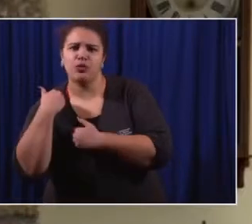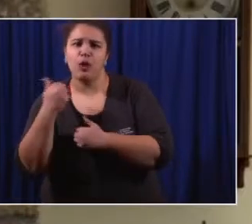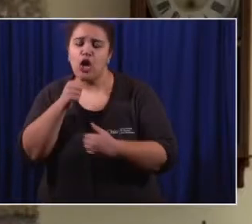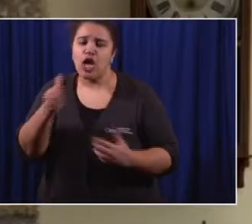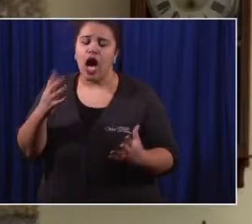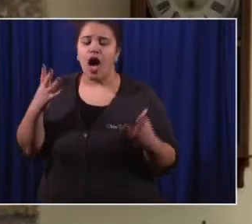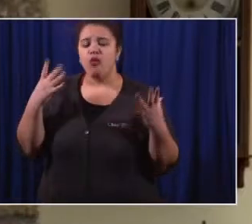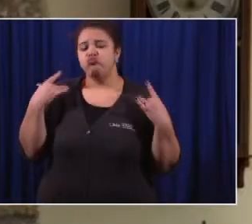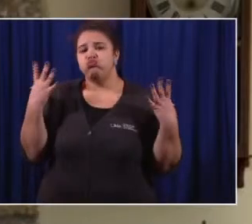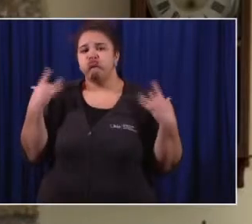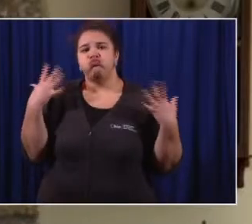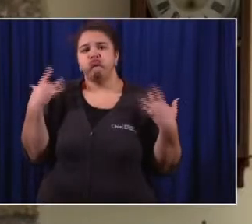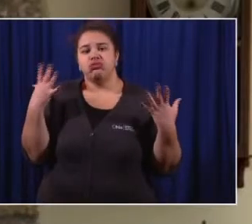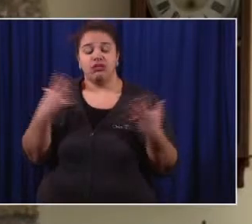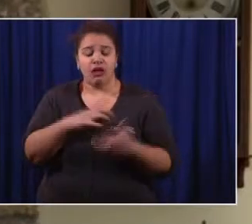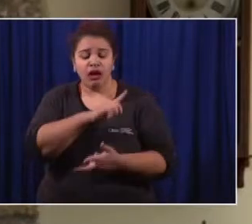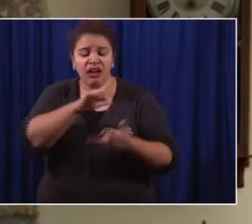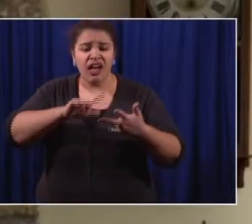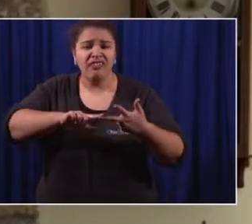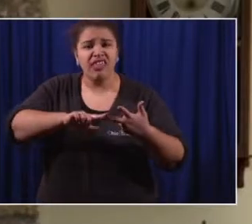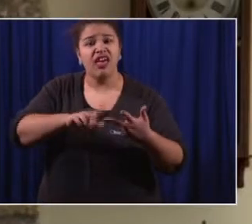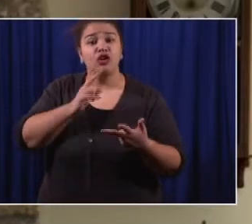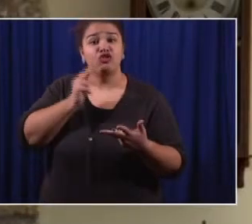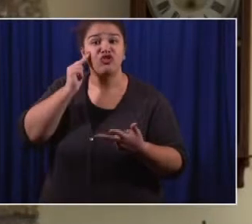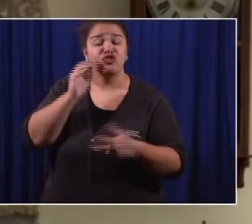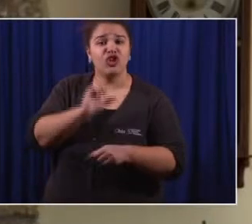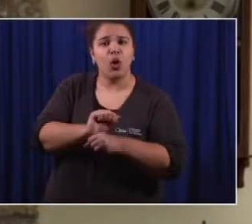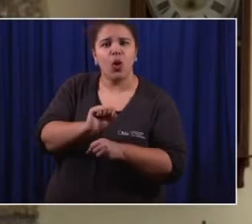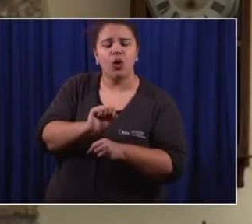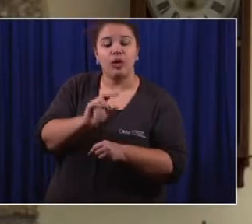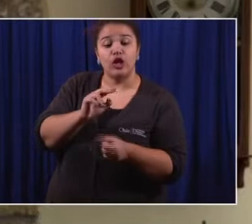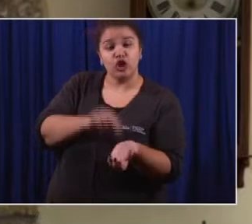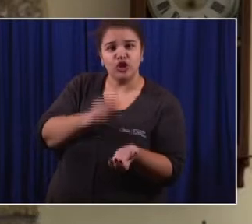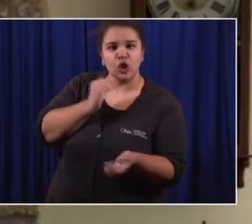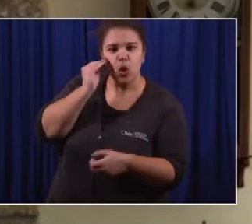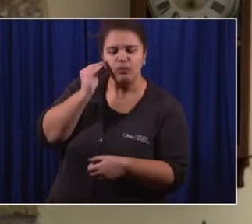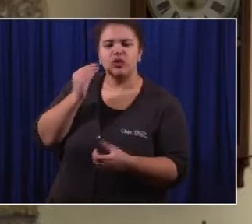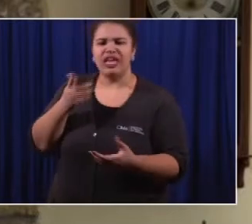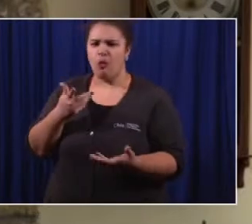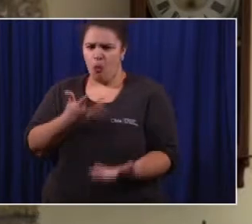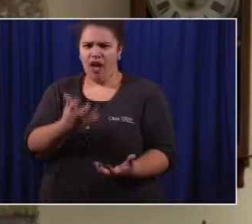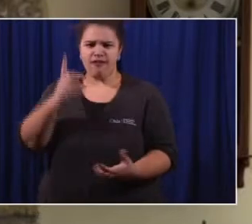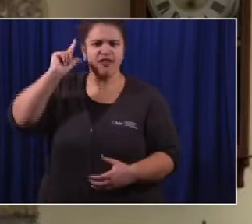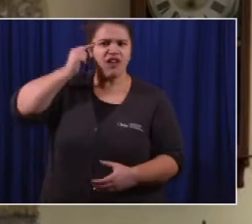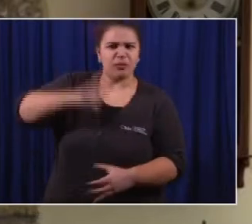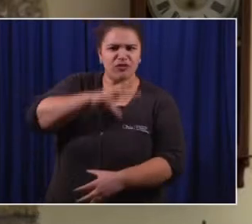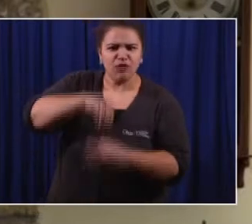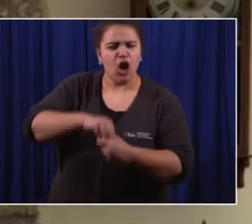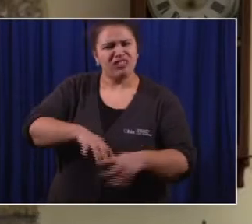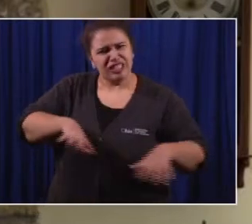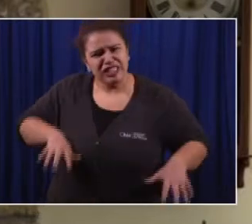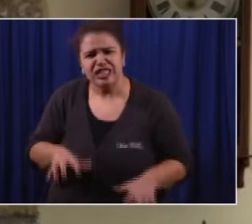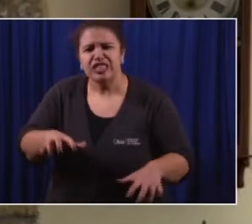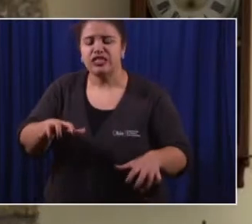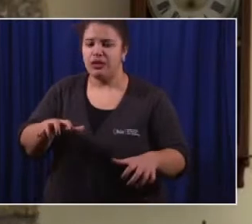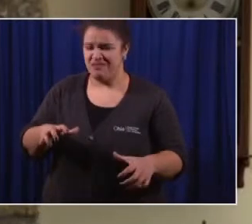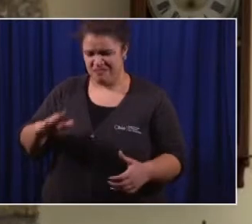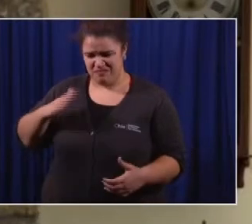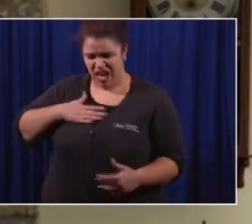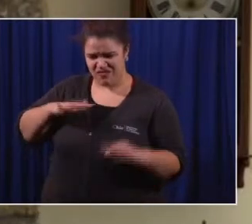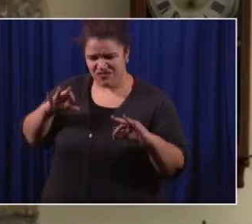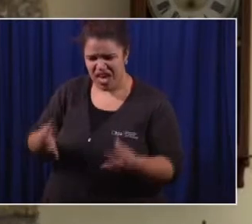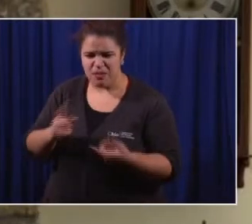of government intervention, some intervention from the state, who say not enough is being done to protect their